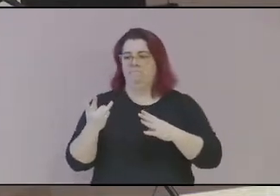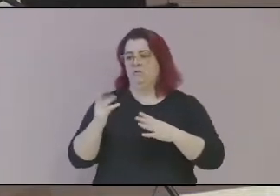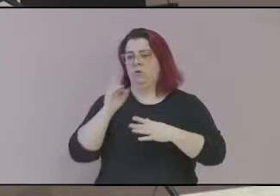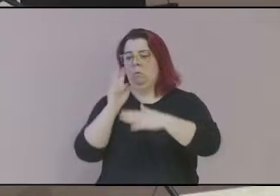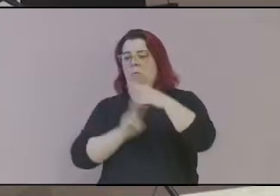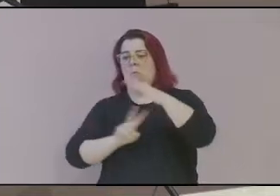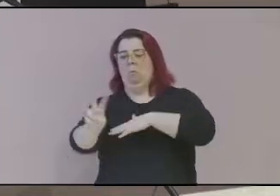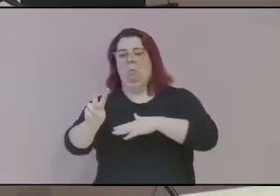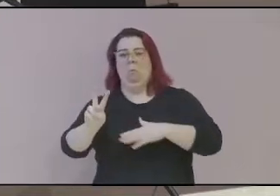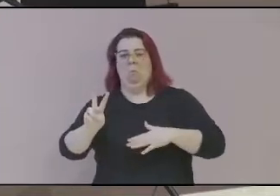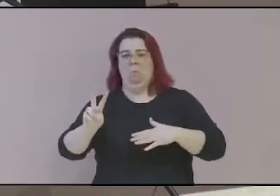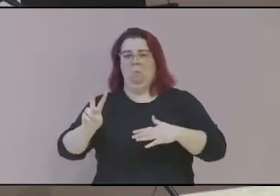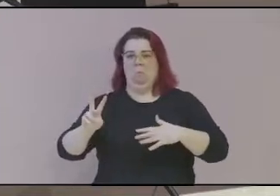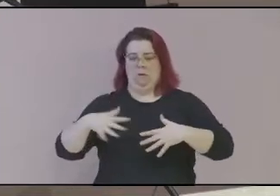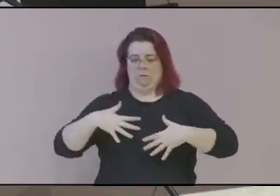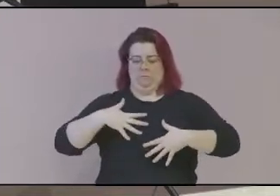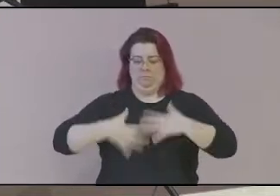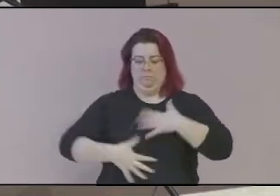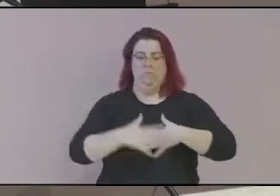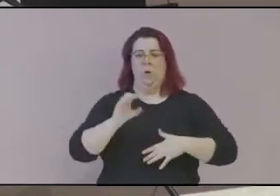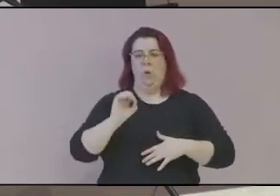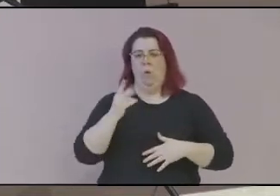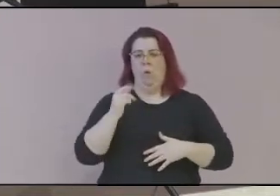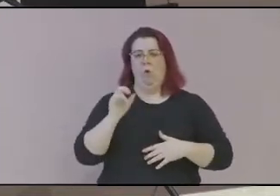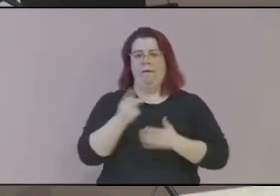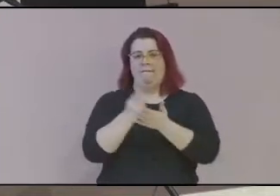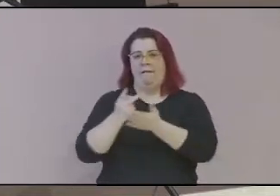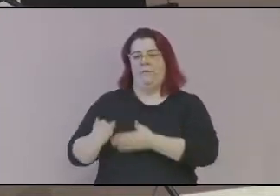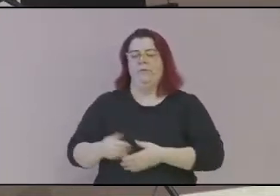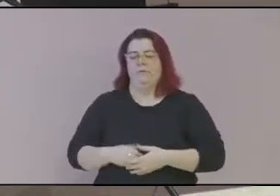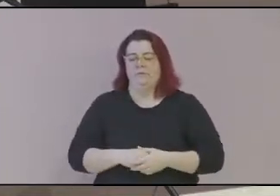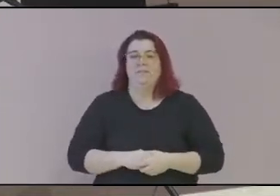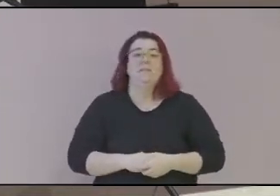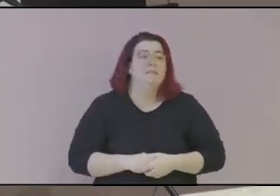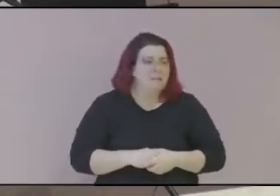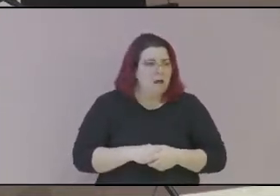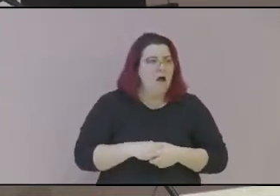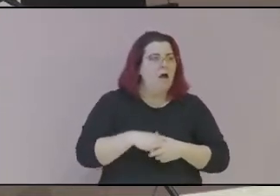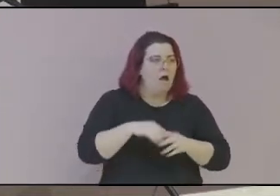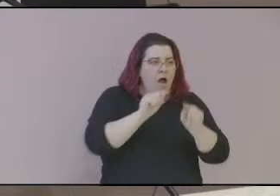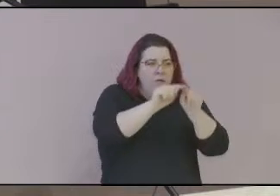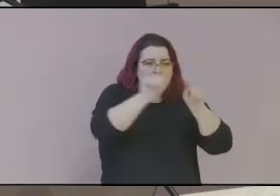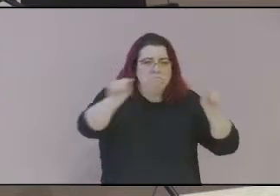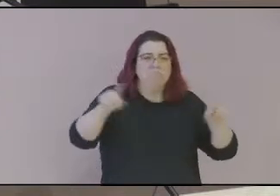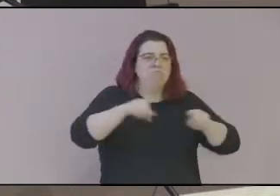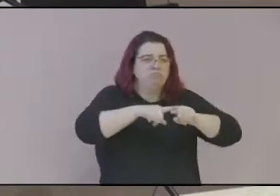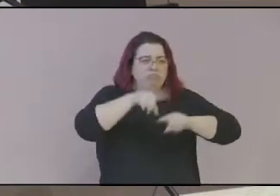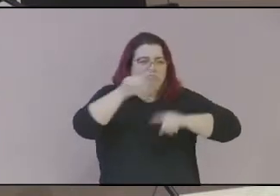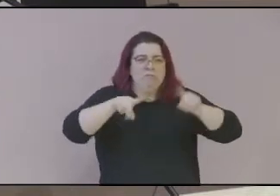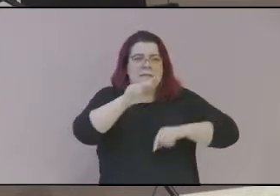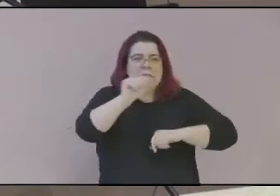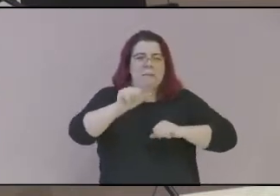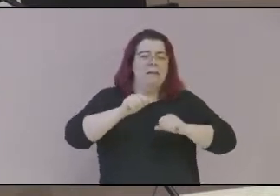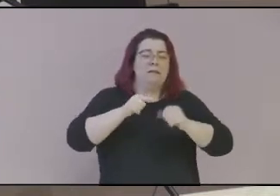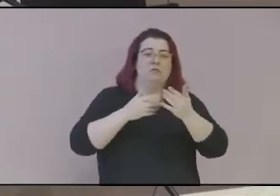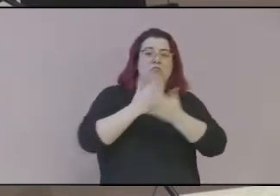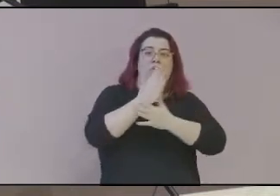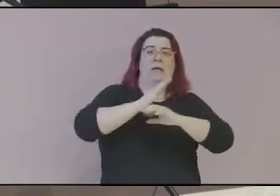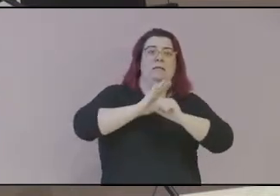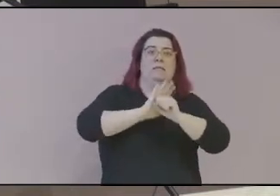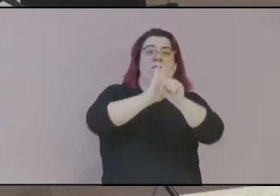organ failure. So different disability rights groups have pinpointed very specific elements of SOFA scoring. I'll give you two